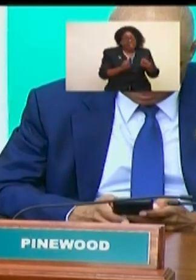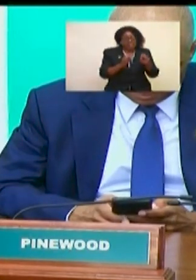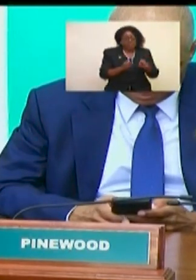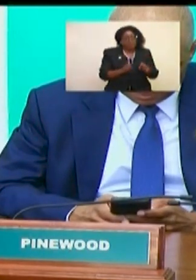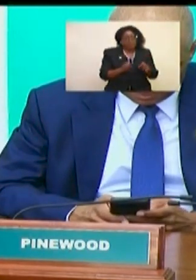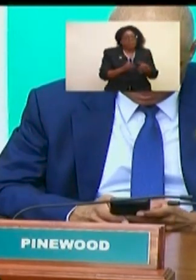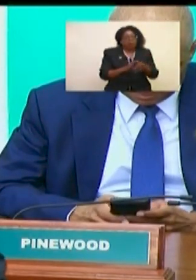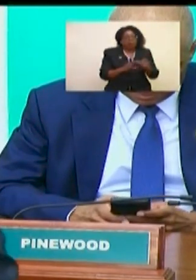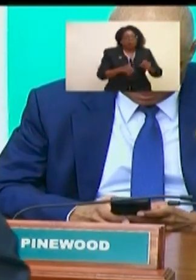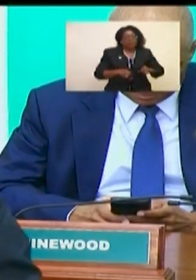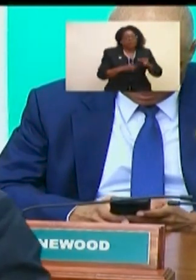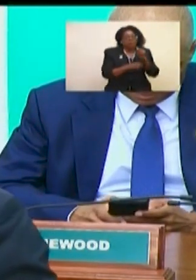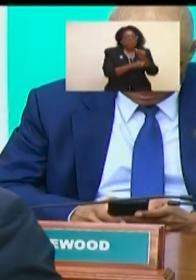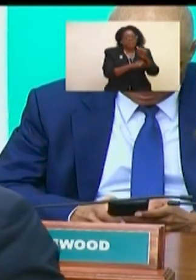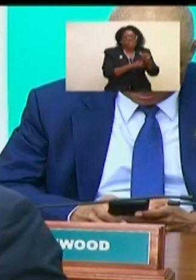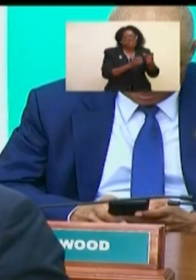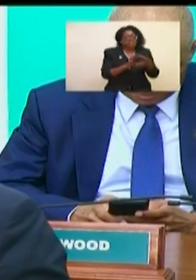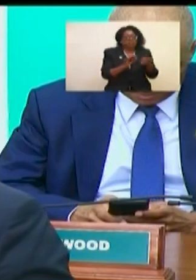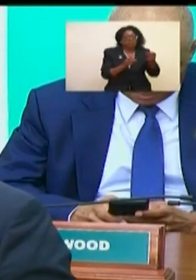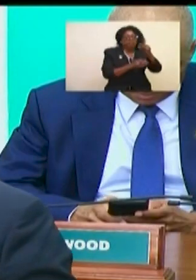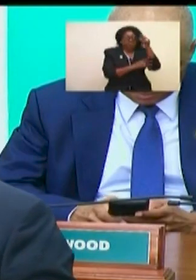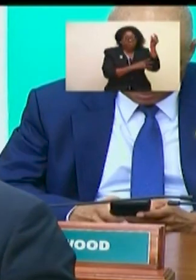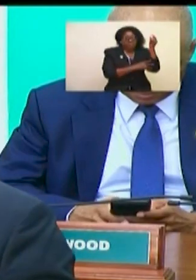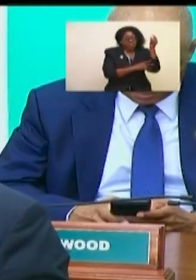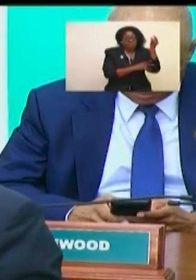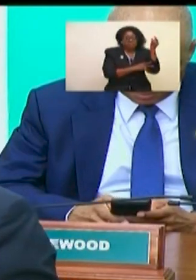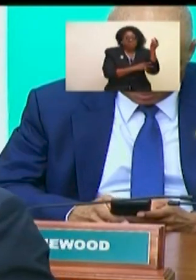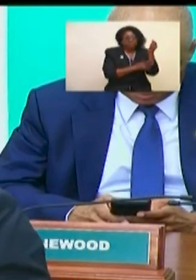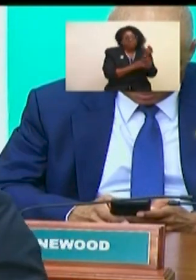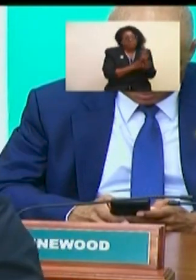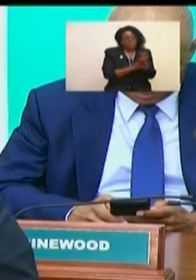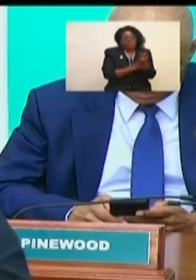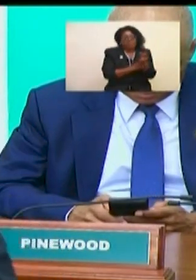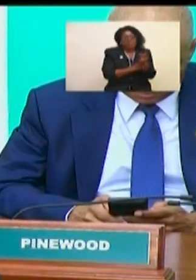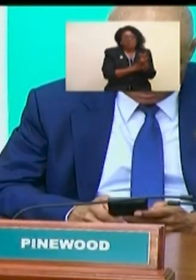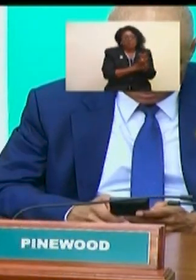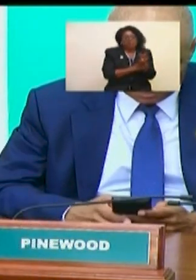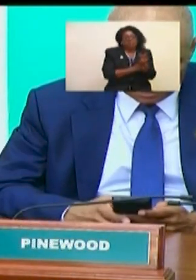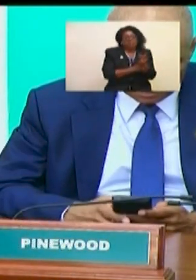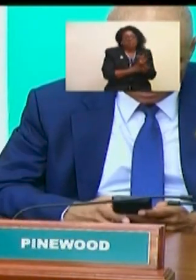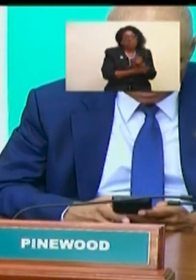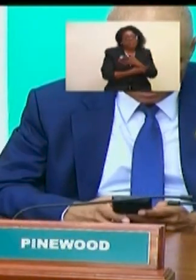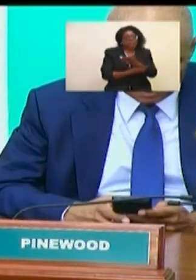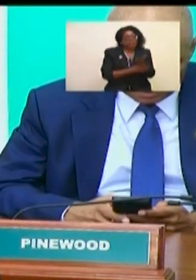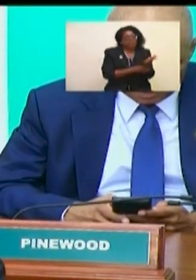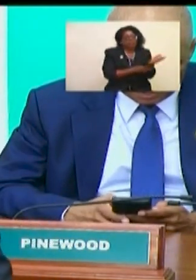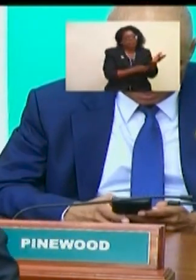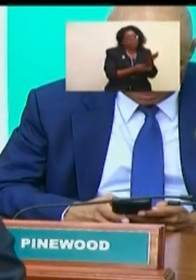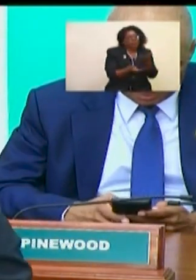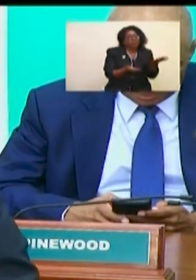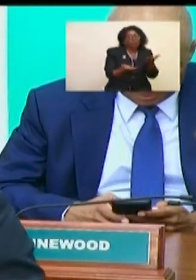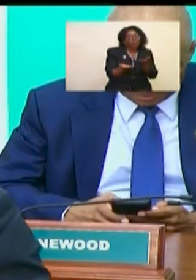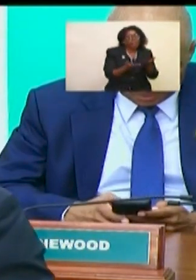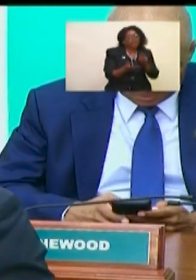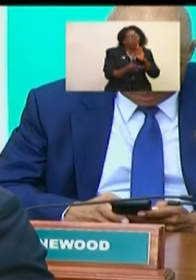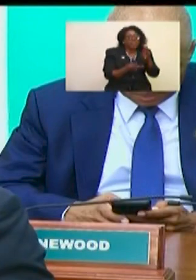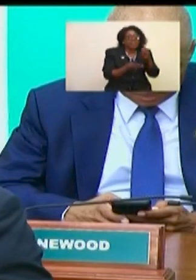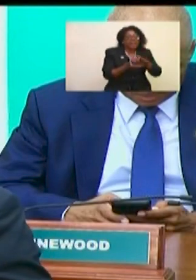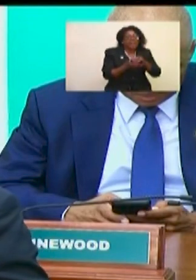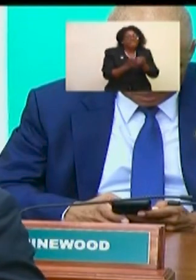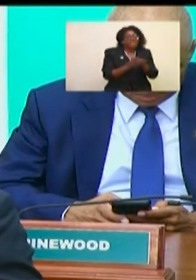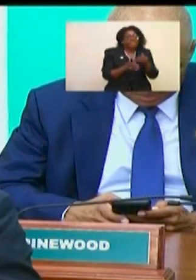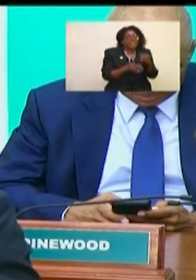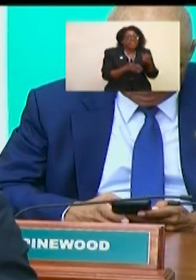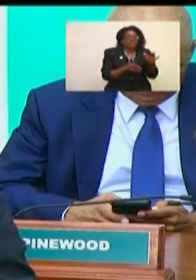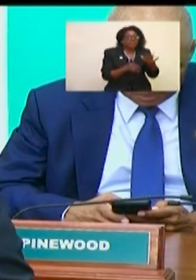the obligations of government. You see, to be meaningful. But y'all didn't want it to be meaningful. Mm-hmm. Y'all wanted it to be, I could go as far as to